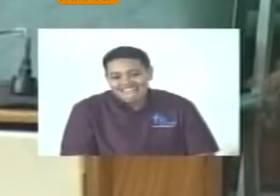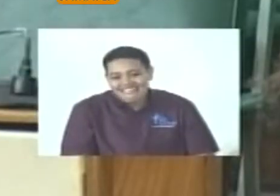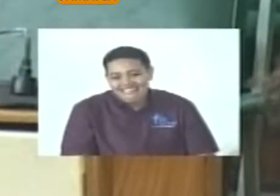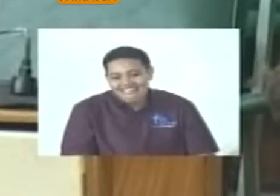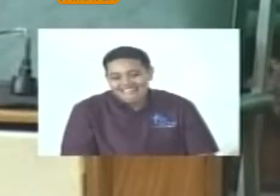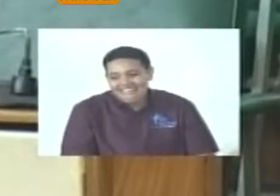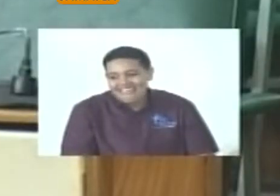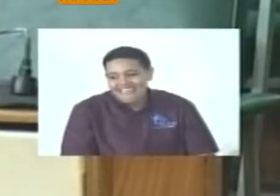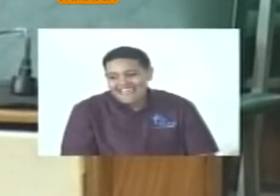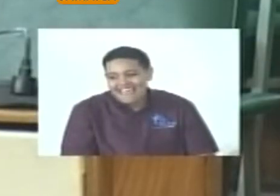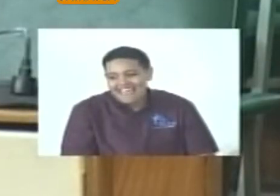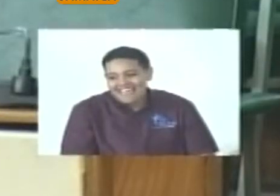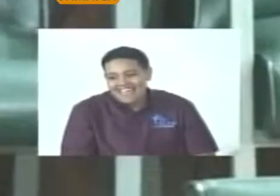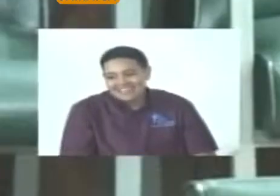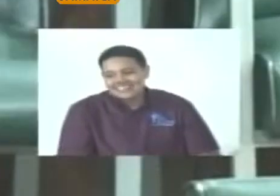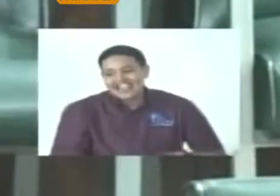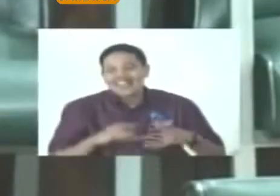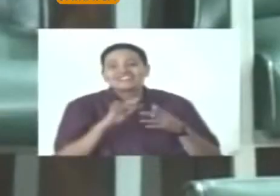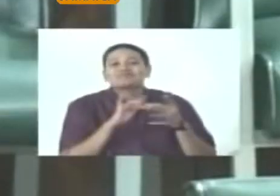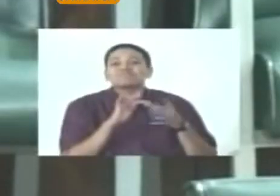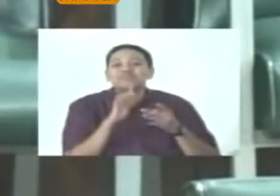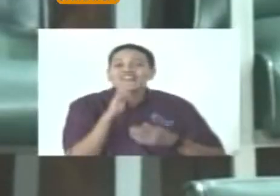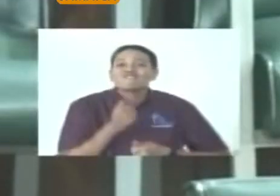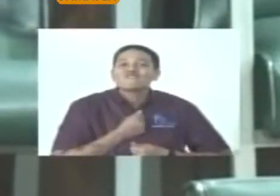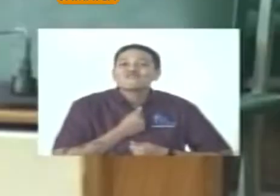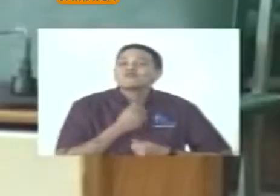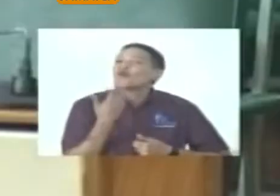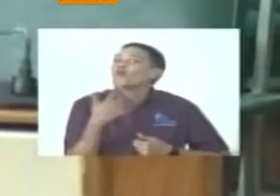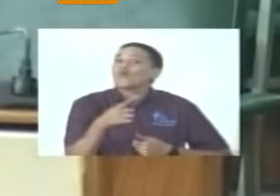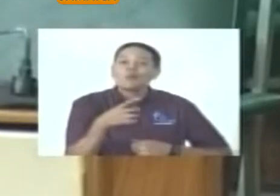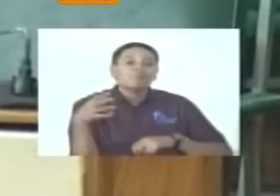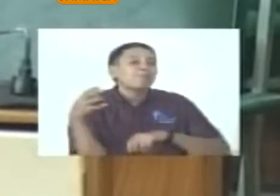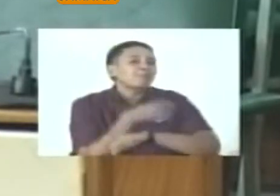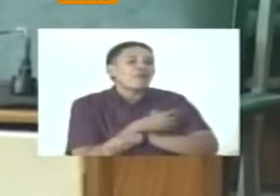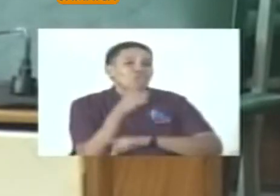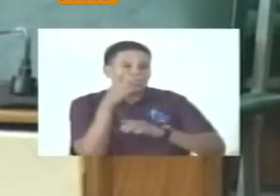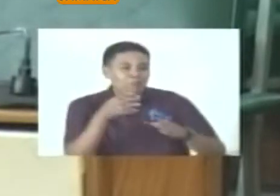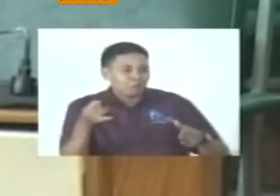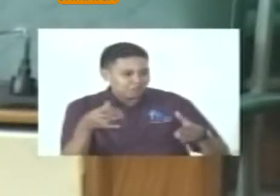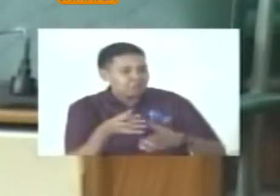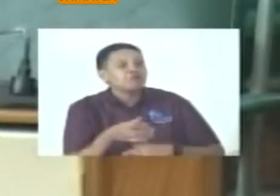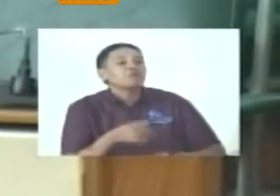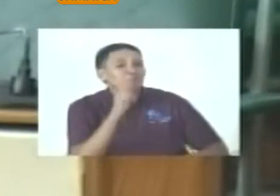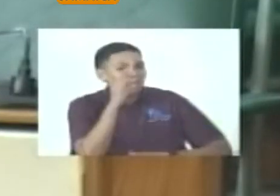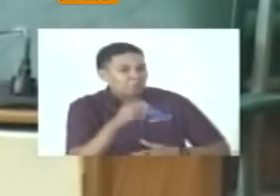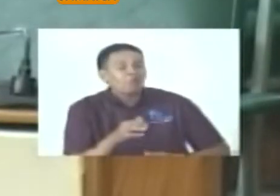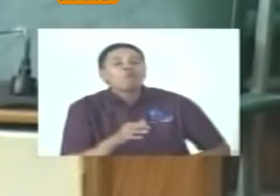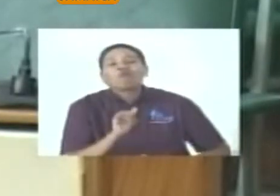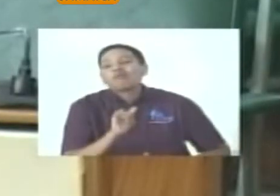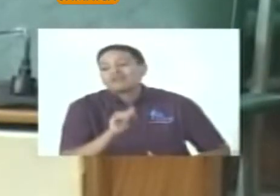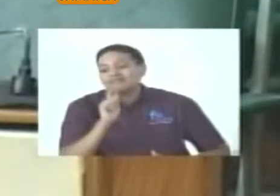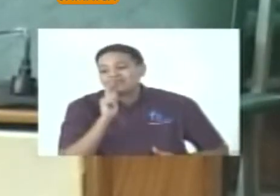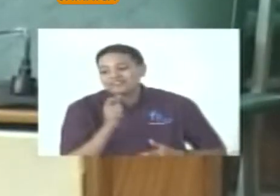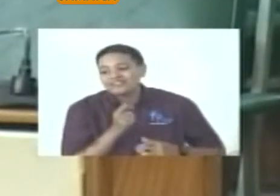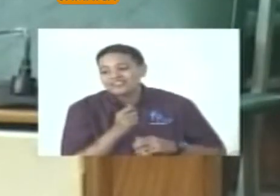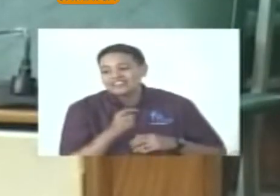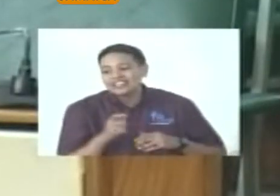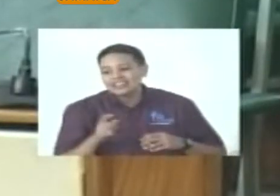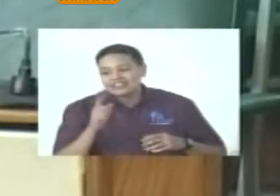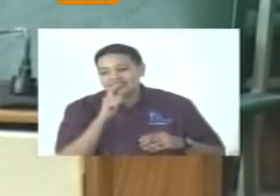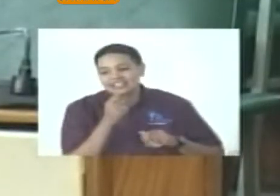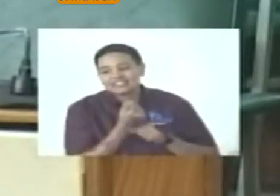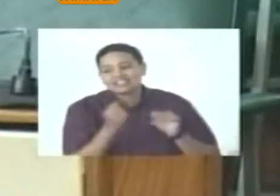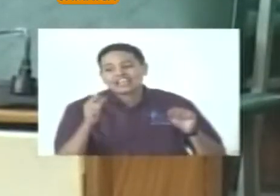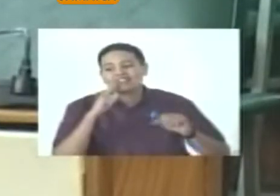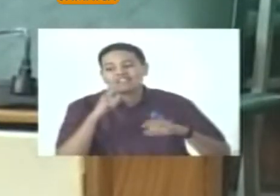It speaks volumes of your power, sir. But safety, the Oxford Dictionary refers to safety as a condition of